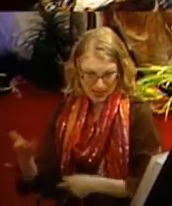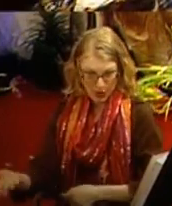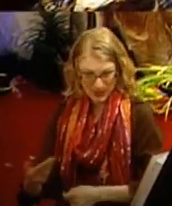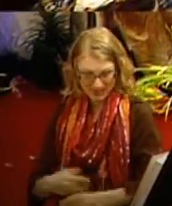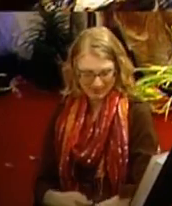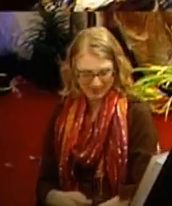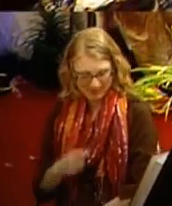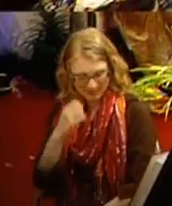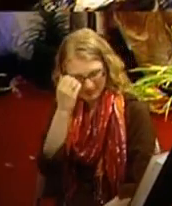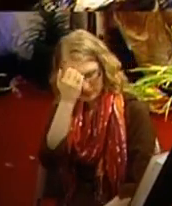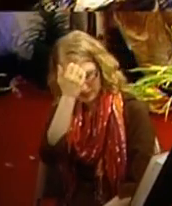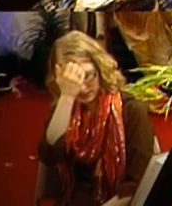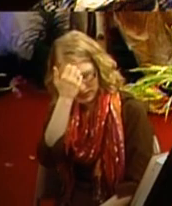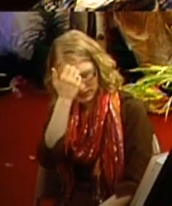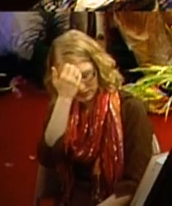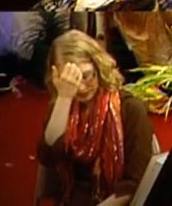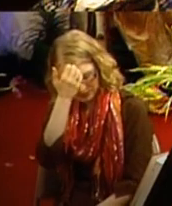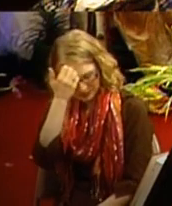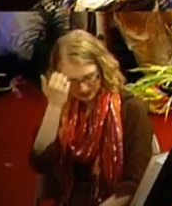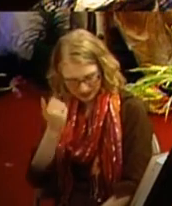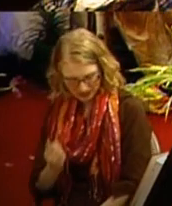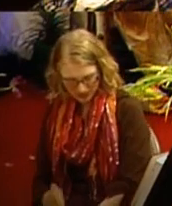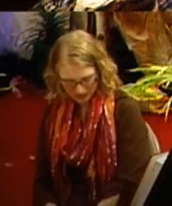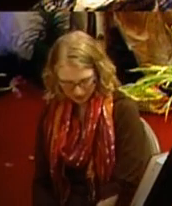service, and he was married.